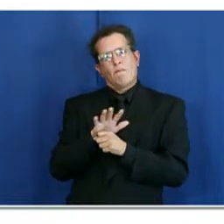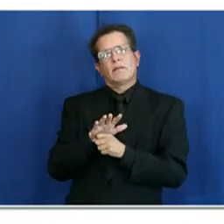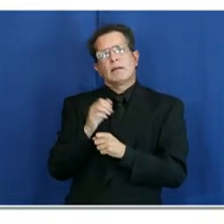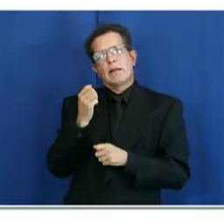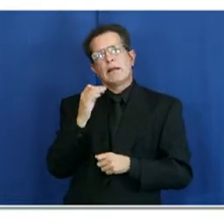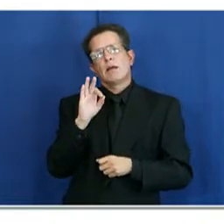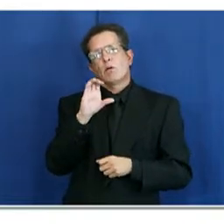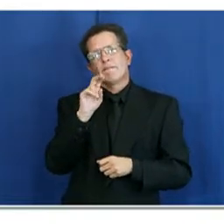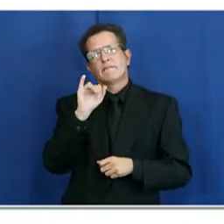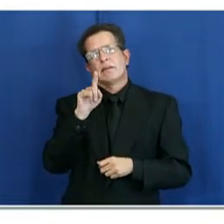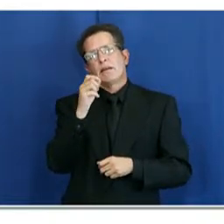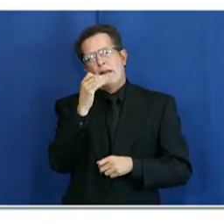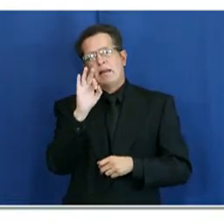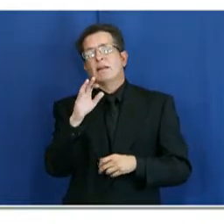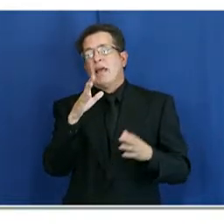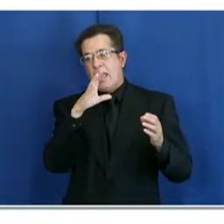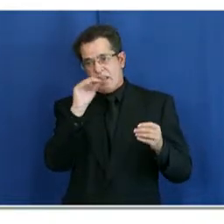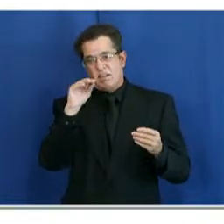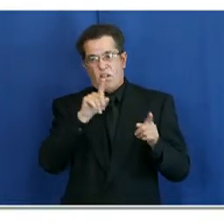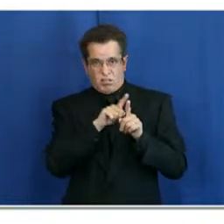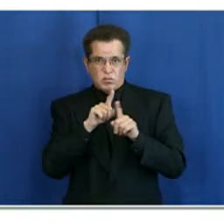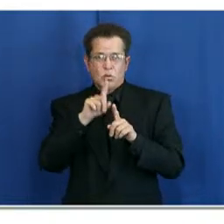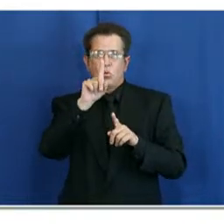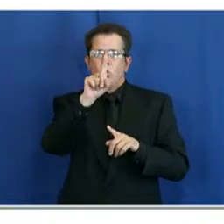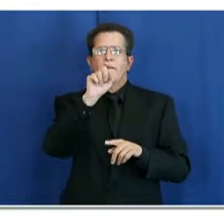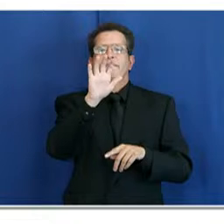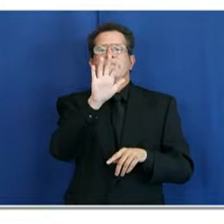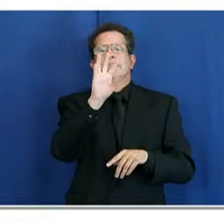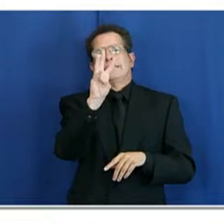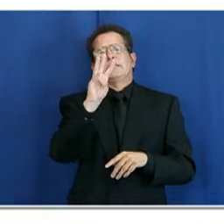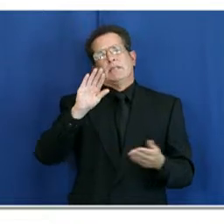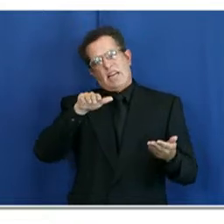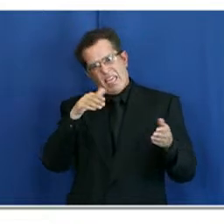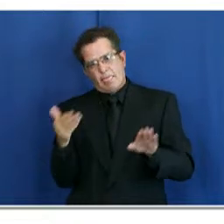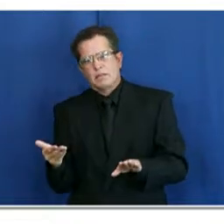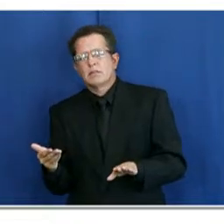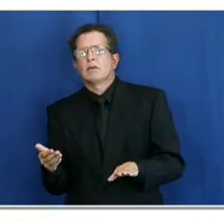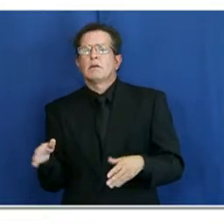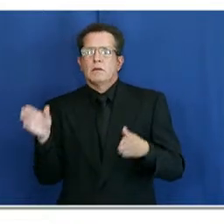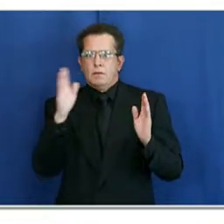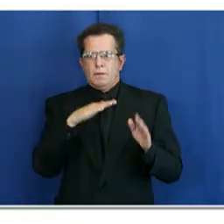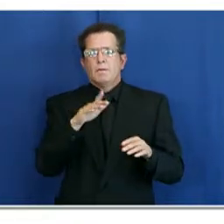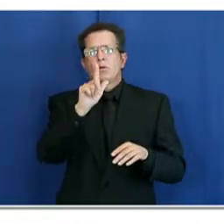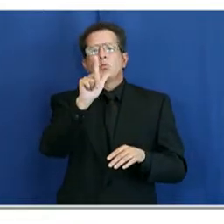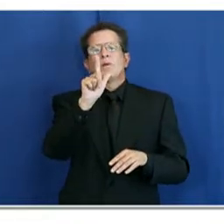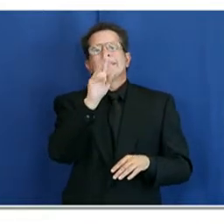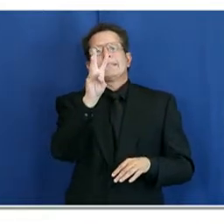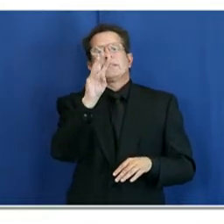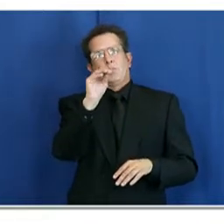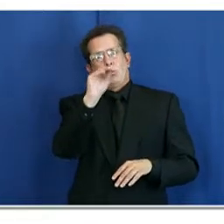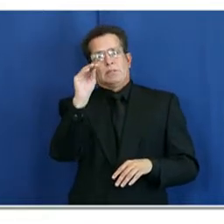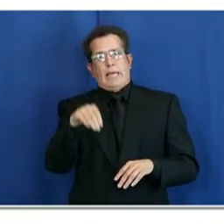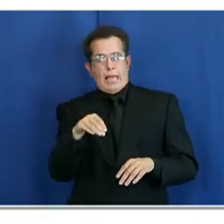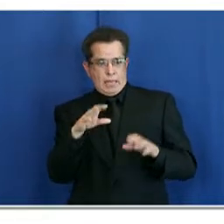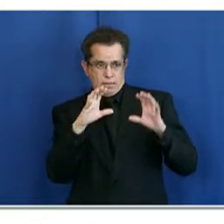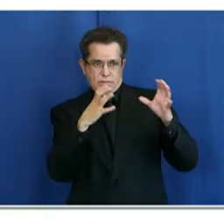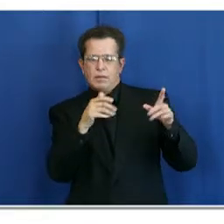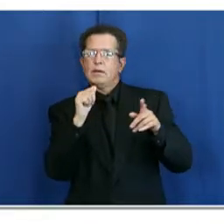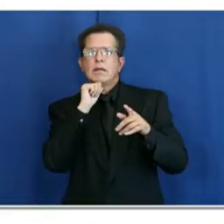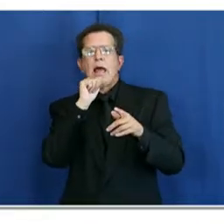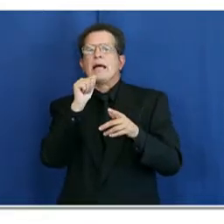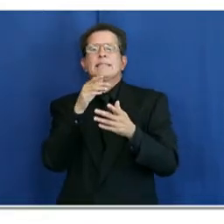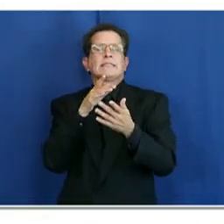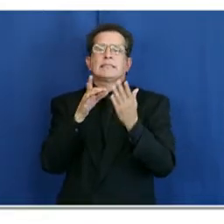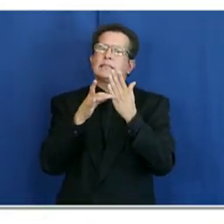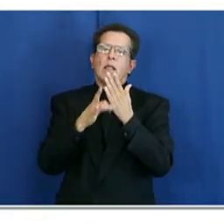includes 156 deaths. 31 or 26% of the 119 active outbreaks are in